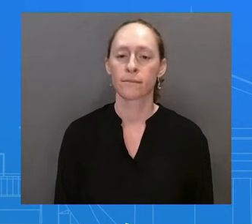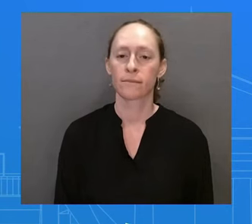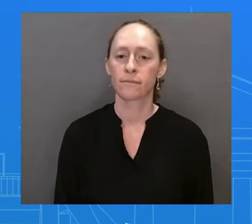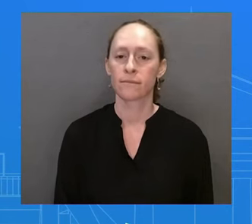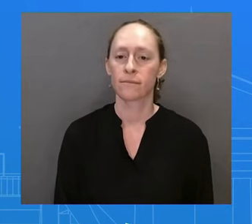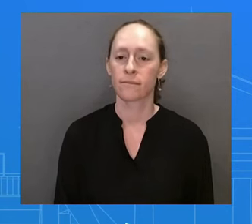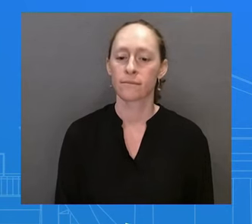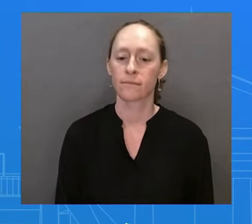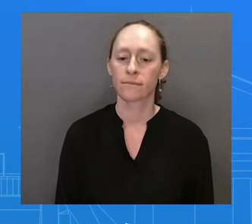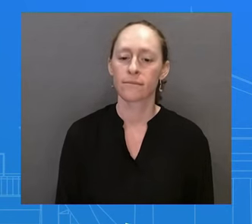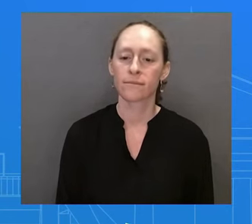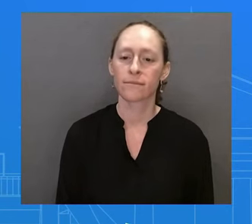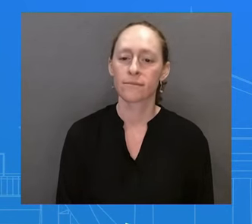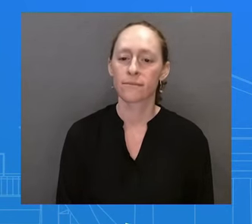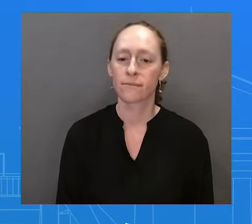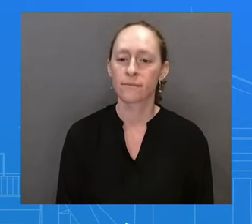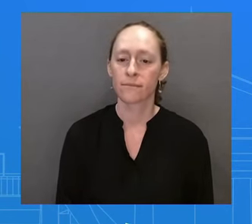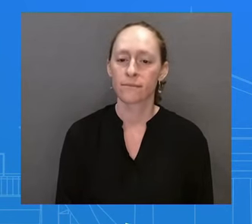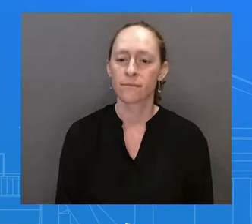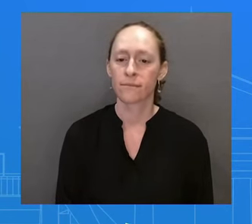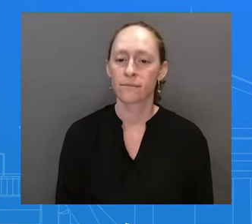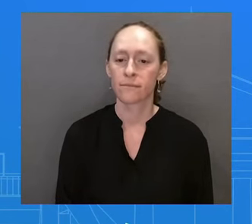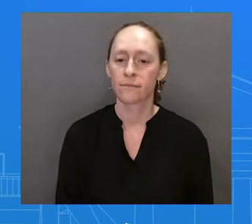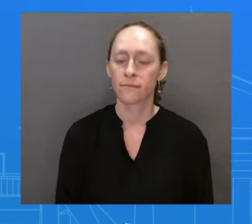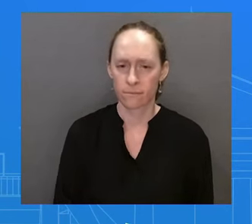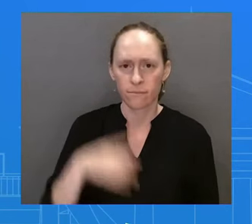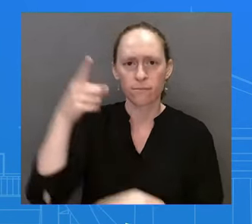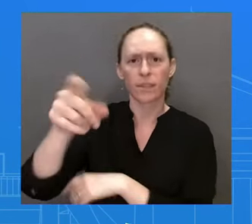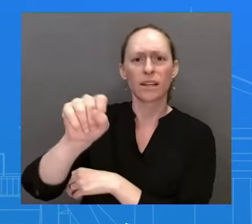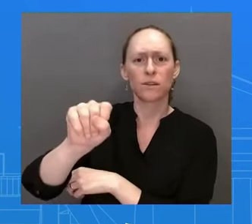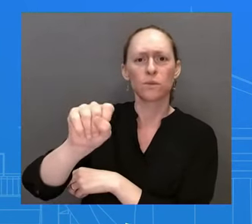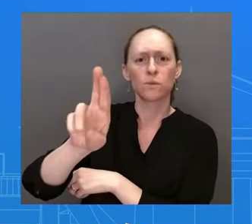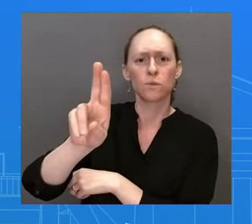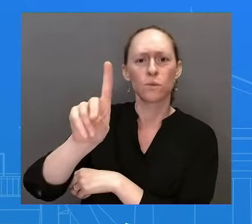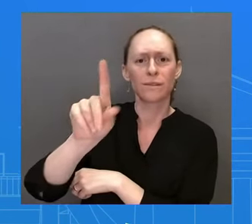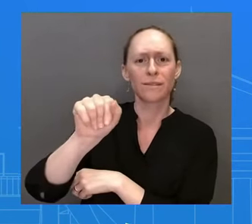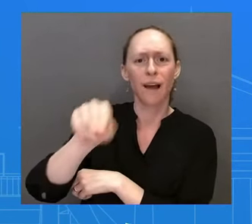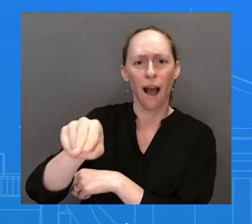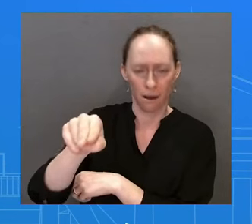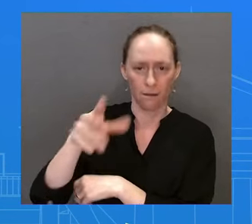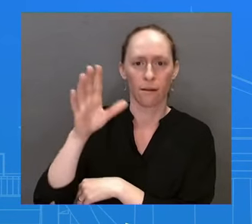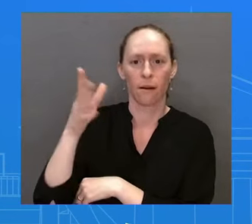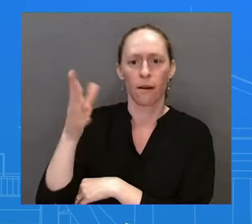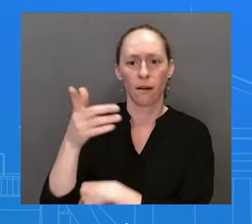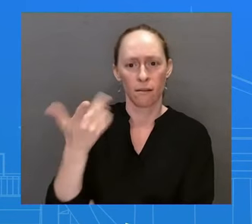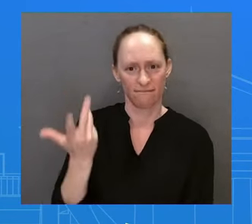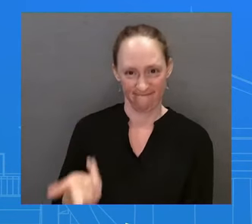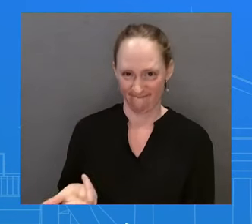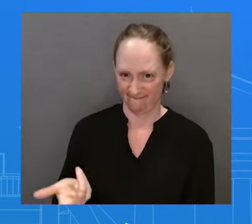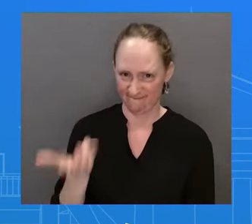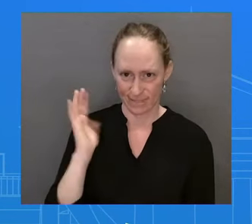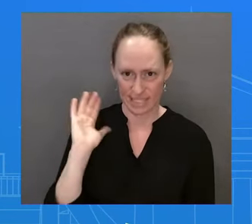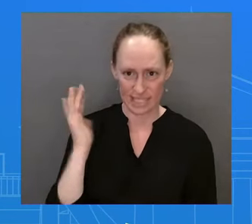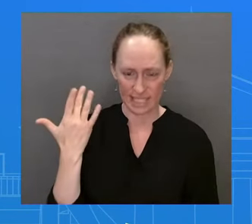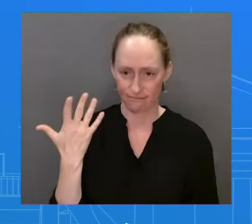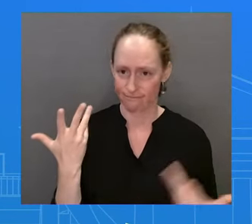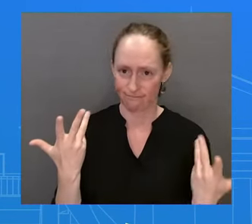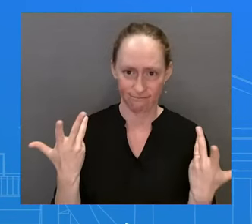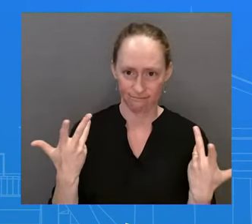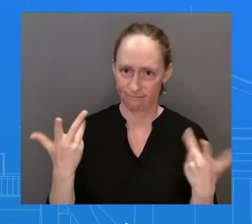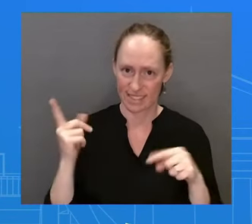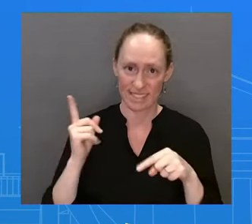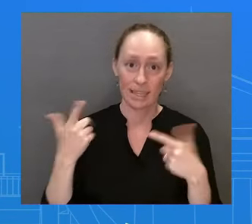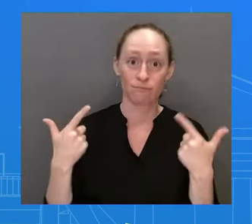the ceasefire. Is this anything more that can be done to stop? We're still in jail. We still want to